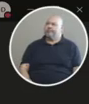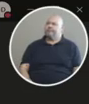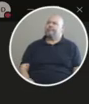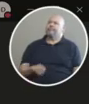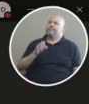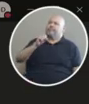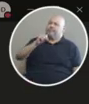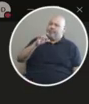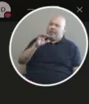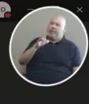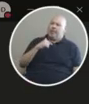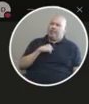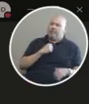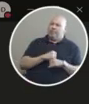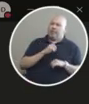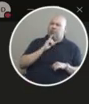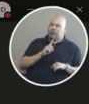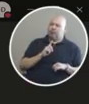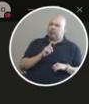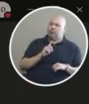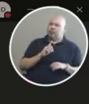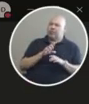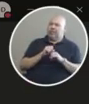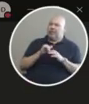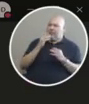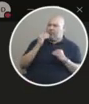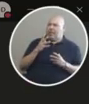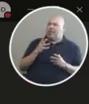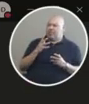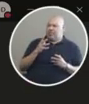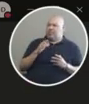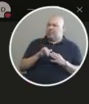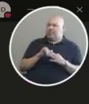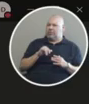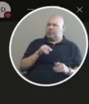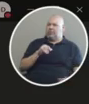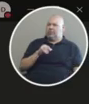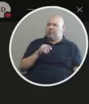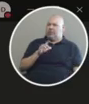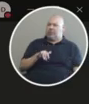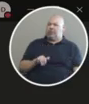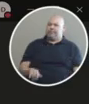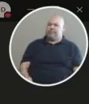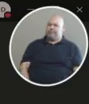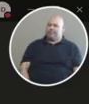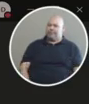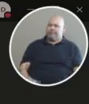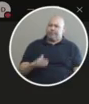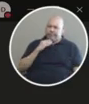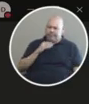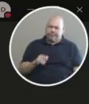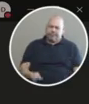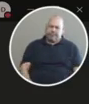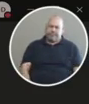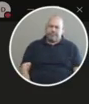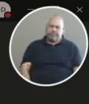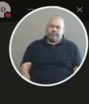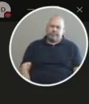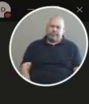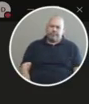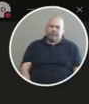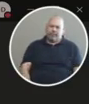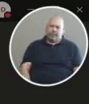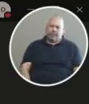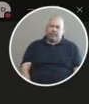Yes, sir. I'll make sure to capture that information in a press release with the PIO. I very much appreciate that. Thank you